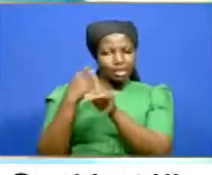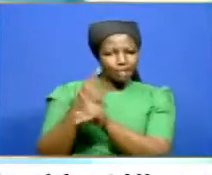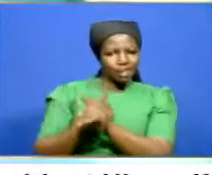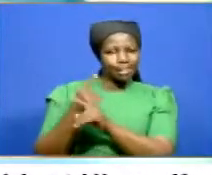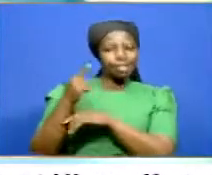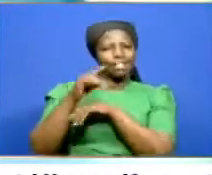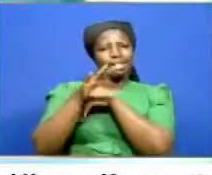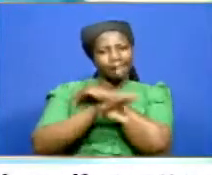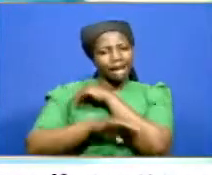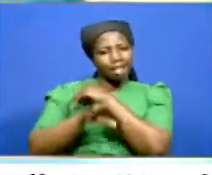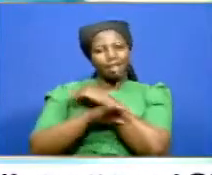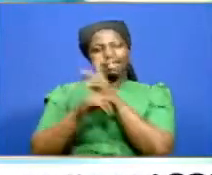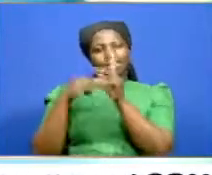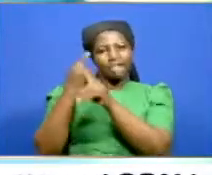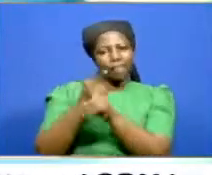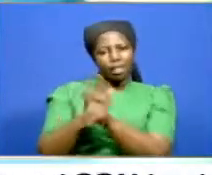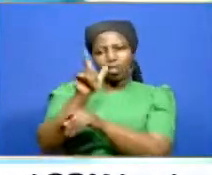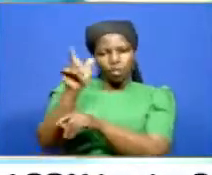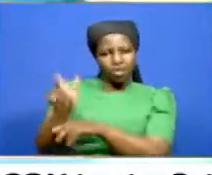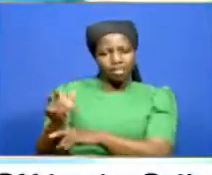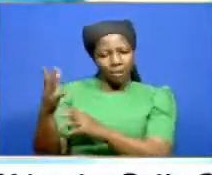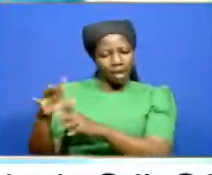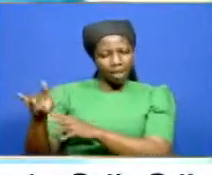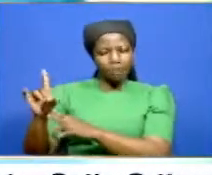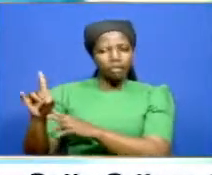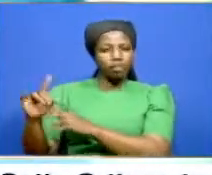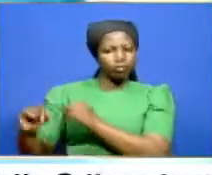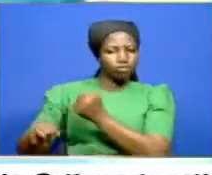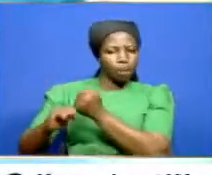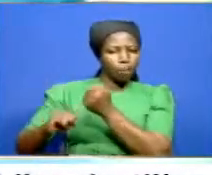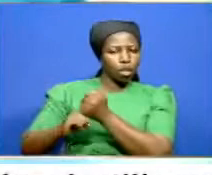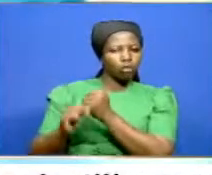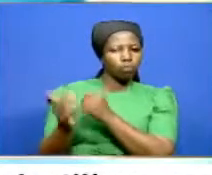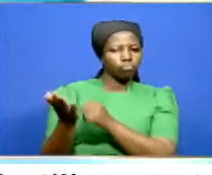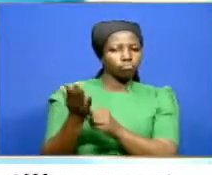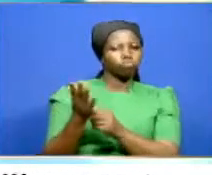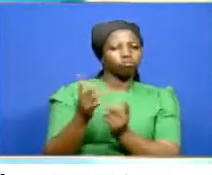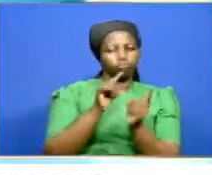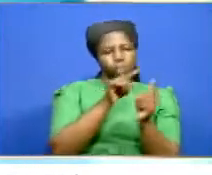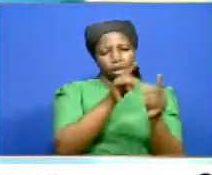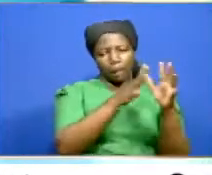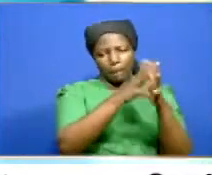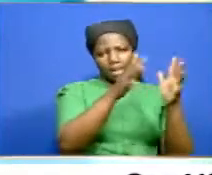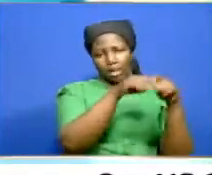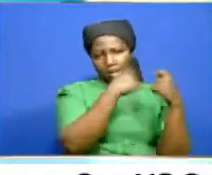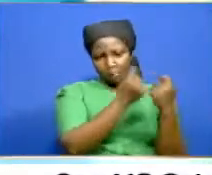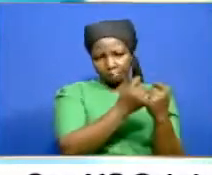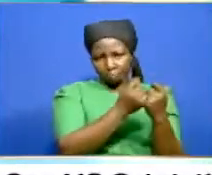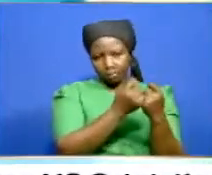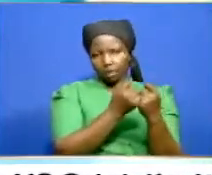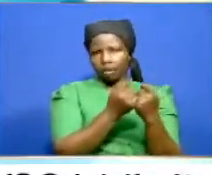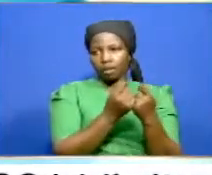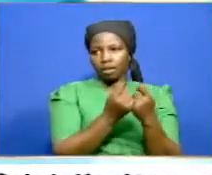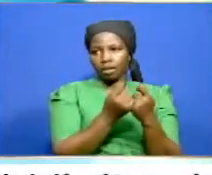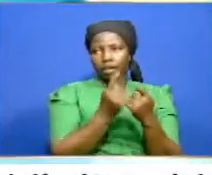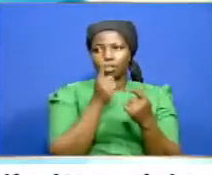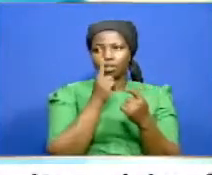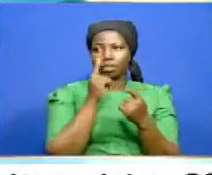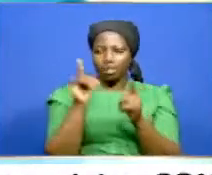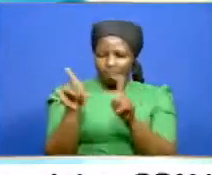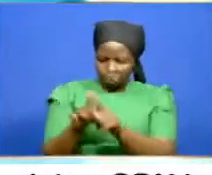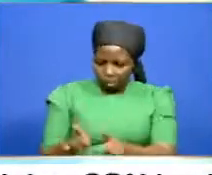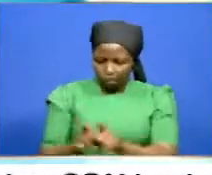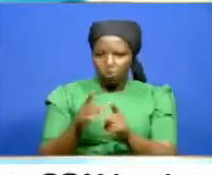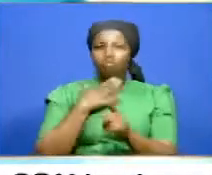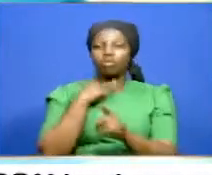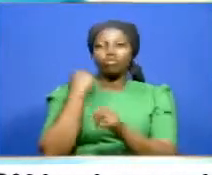mm-hmm. it's an approach that we are trying to also create back here at home, whereby if you find like probably a big club, or maybe a big academy with